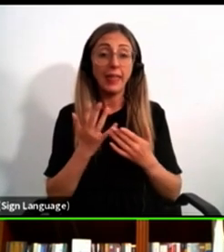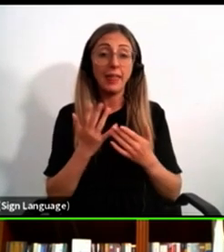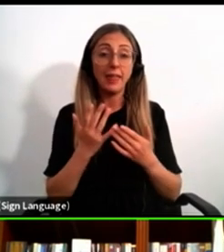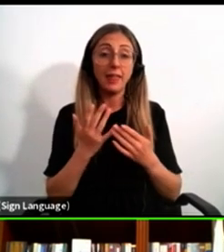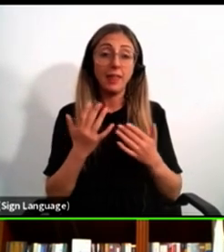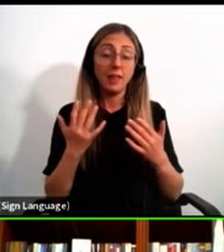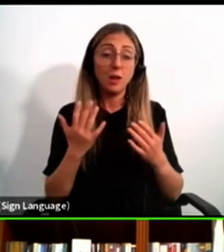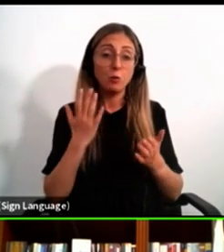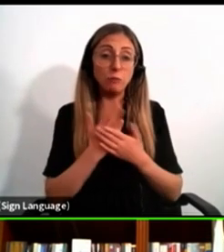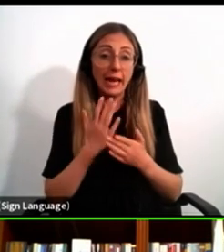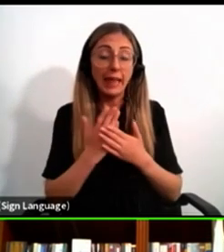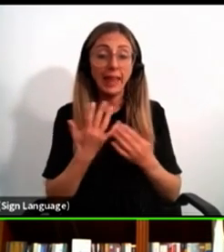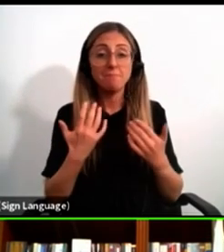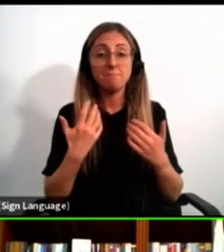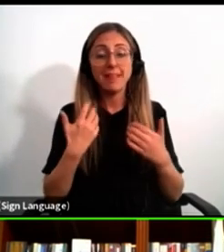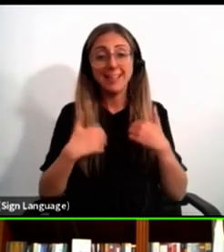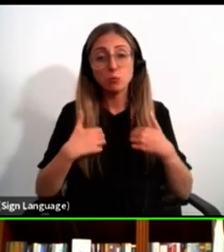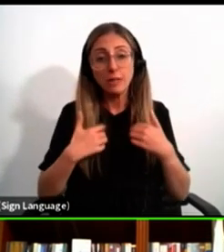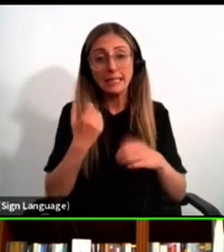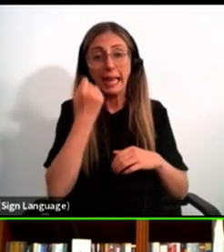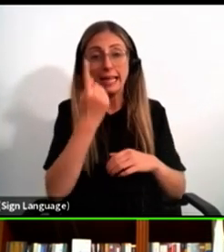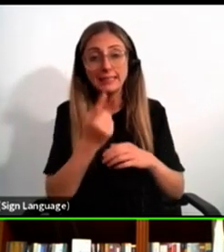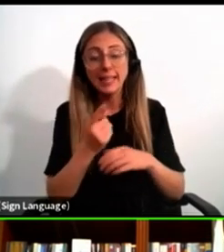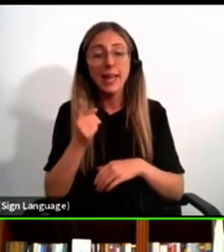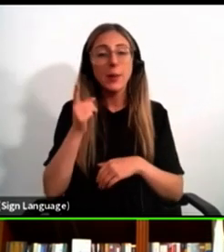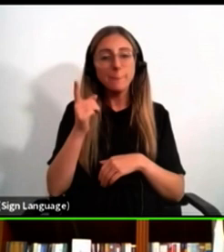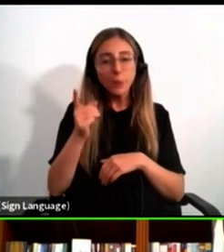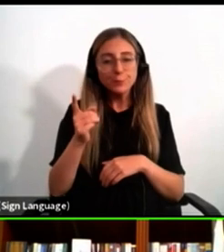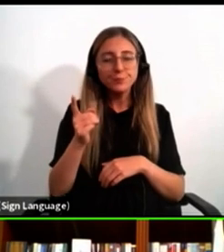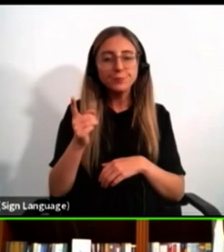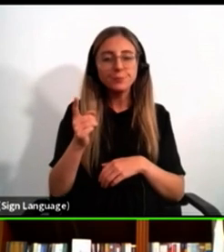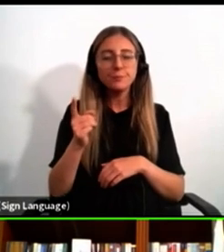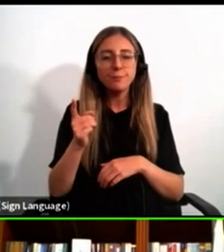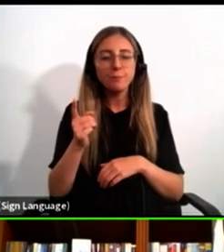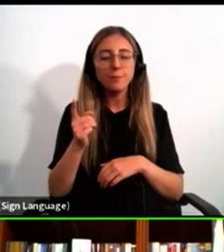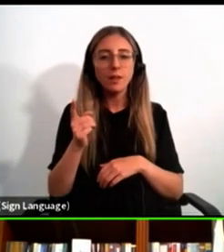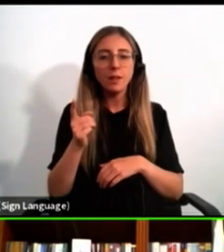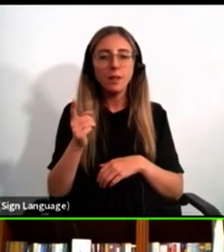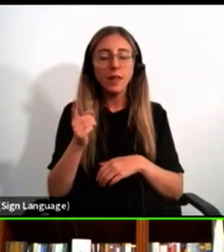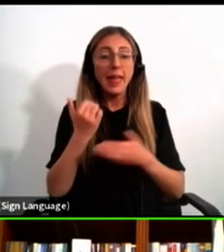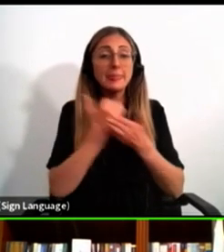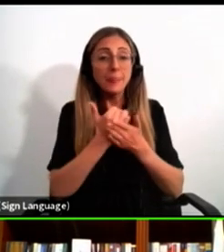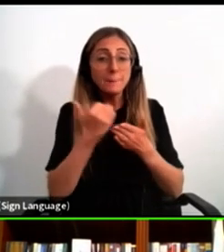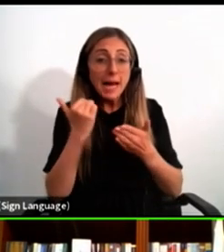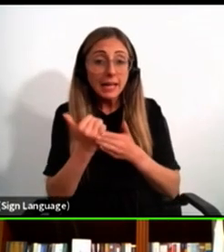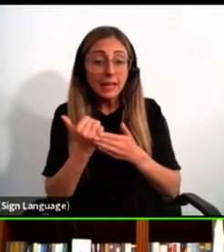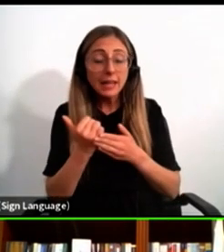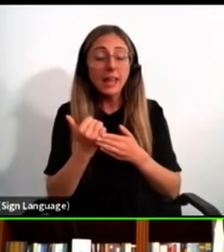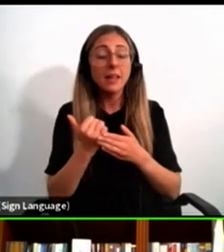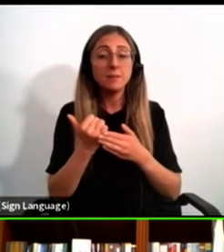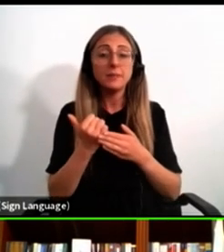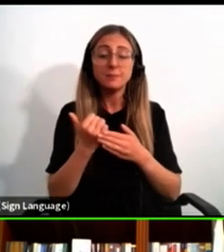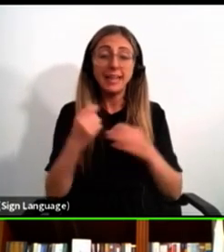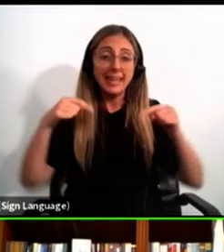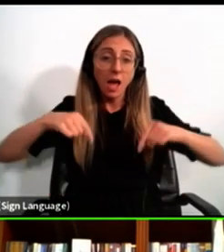very, very sad foot in the tripartite. You see, the way we see it at the bank